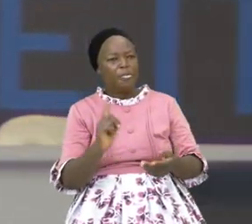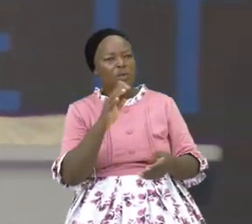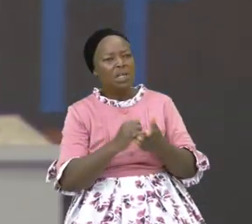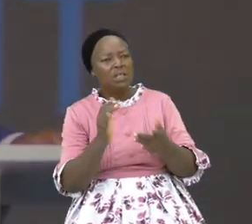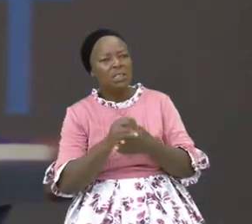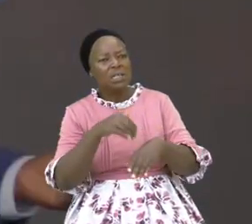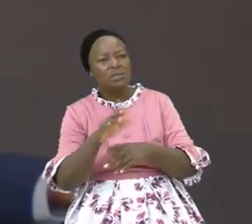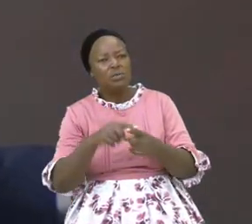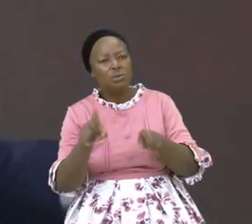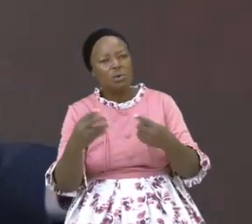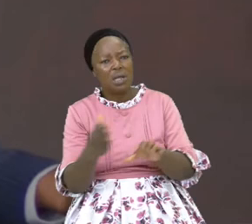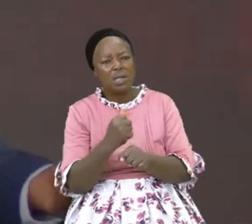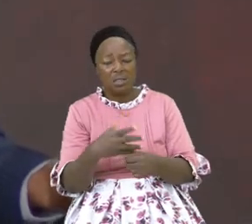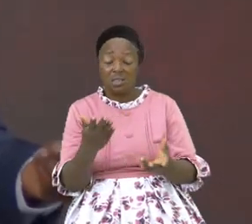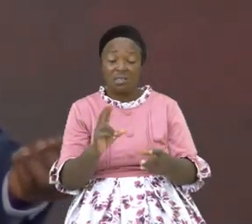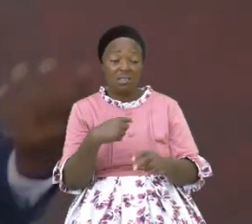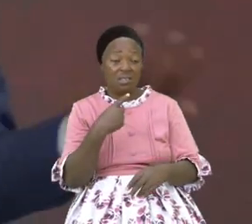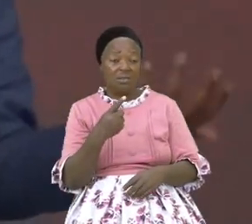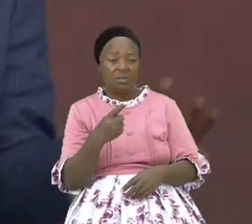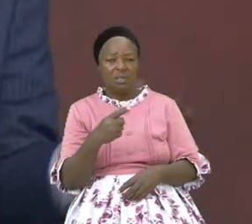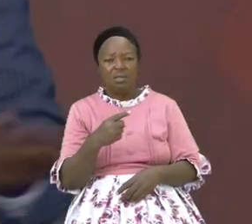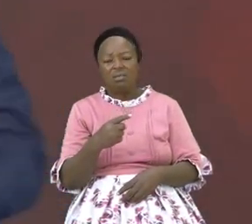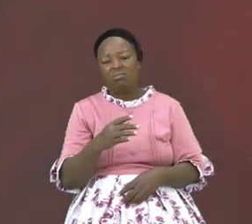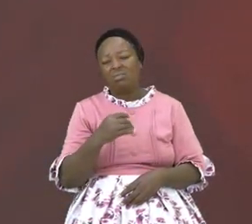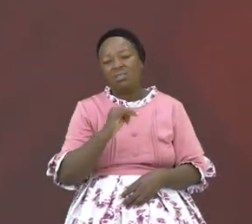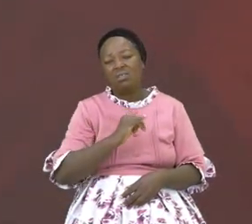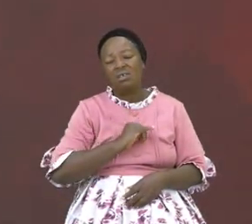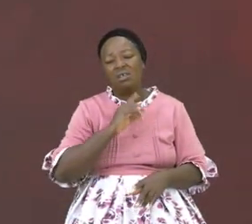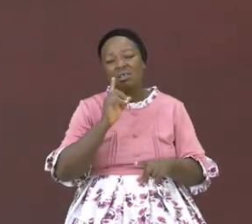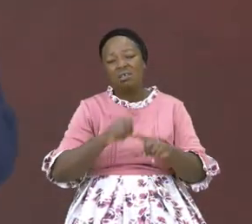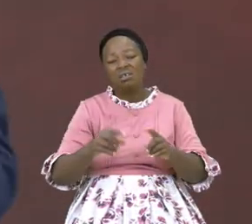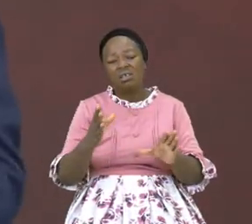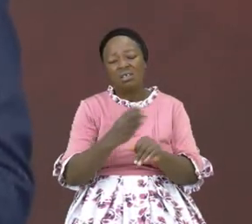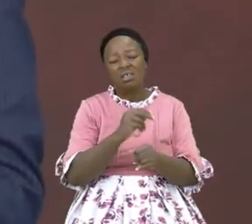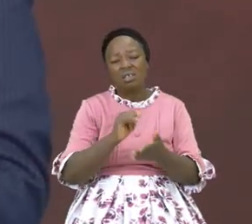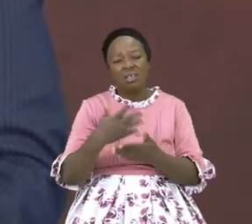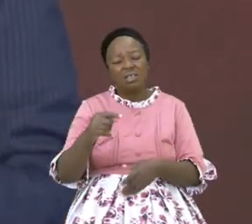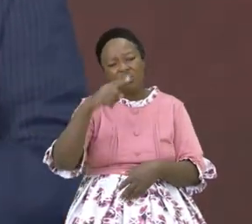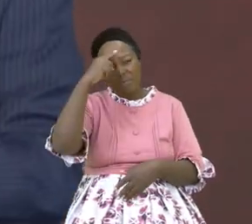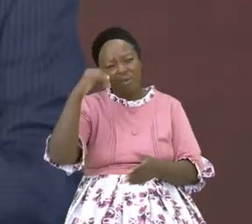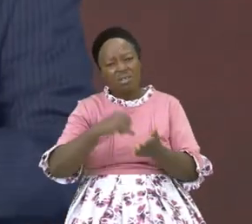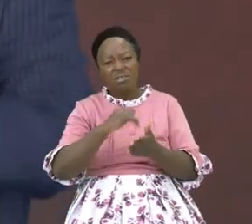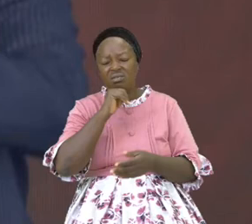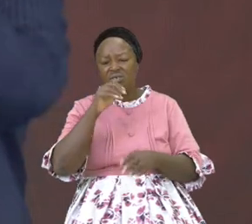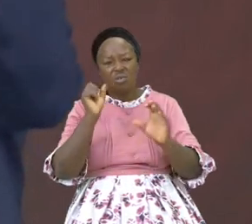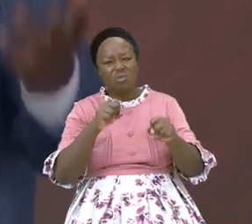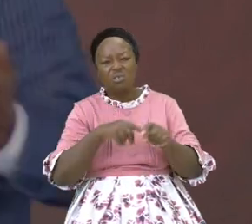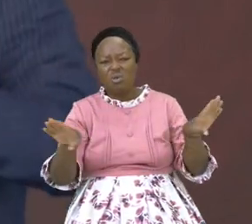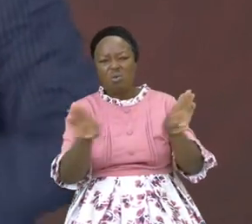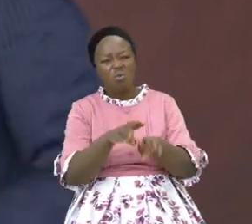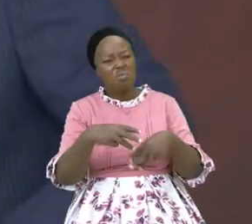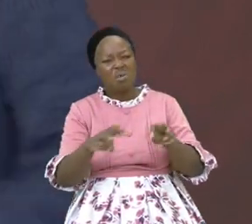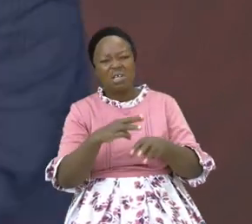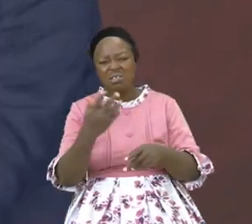I sent you for? Oh, he said, I couldn't get the thing. It's impossible. They closed the market. The thing is too